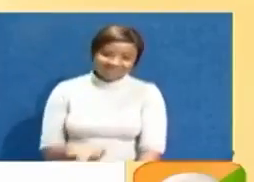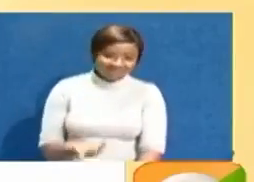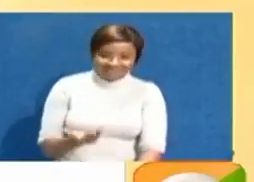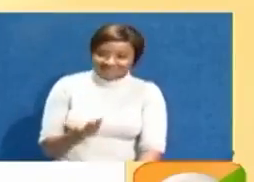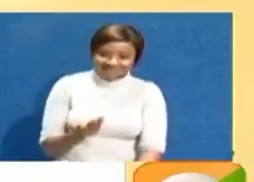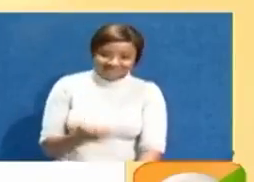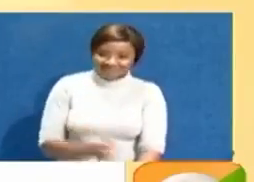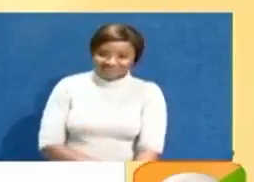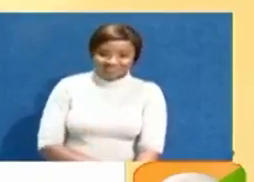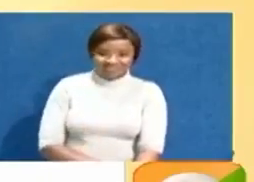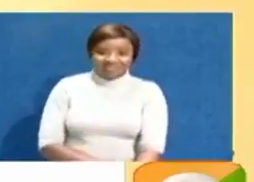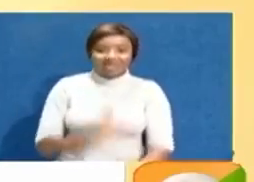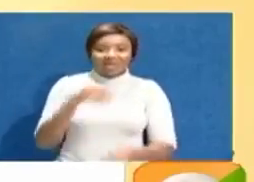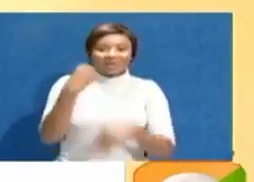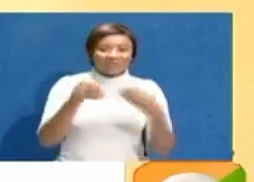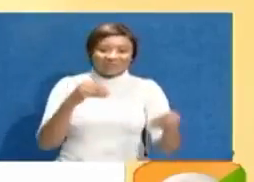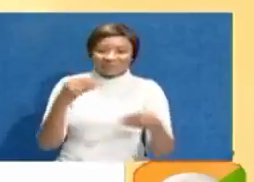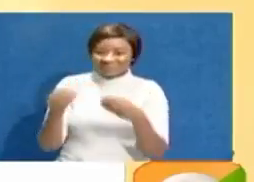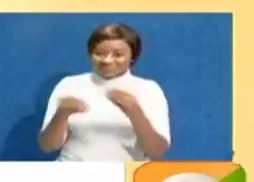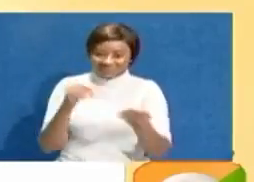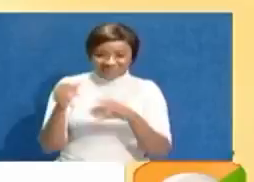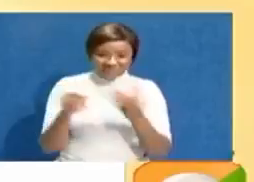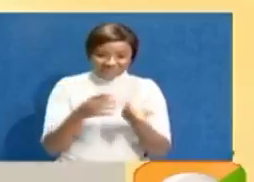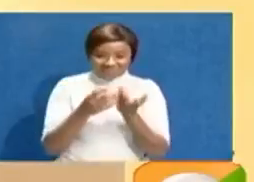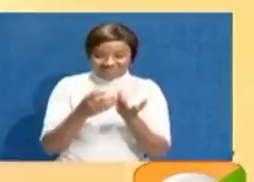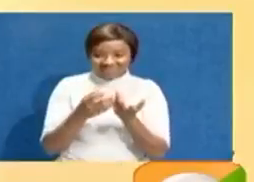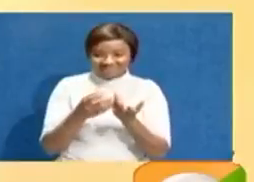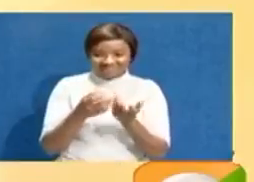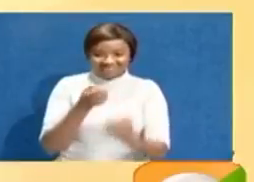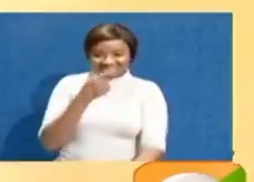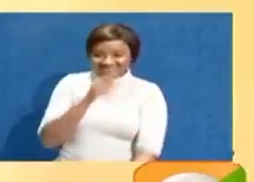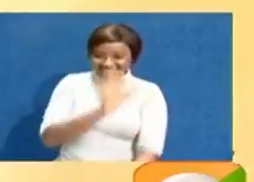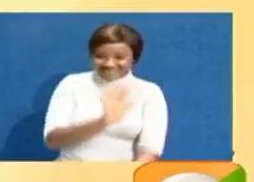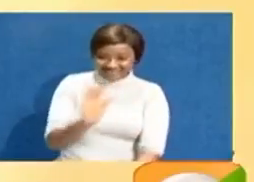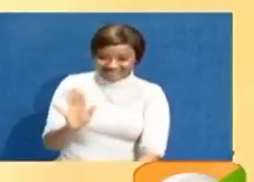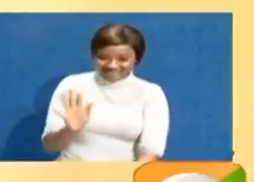Alphas Lagat, Citizen TV, Nairobi.